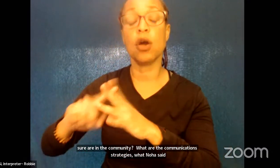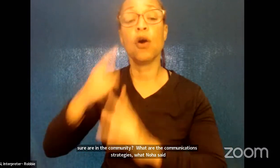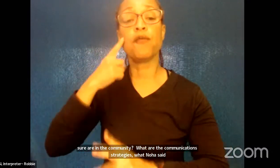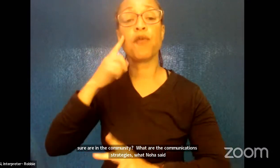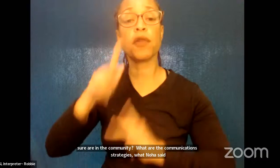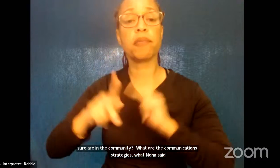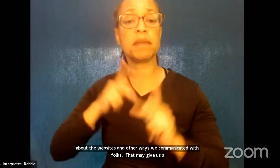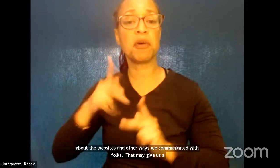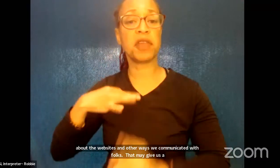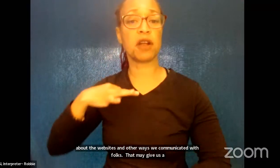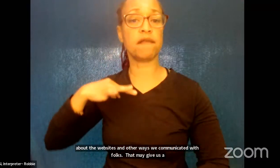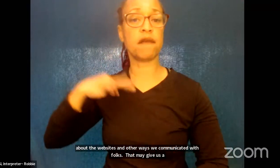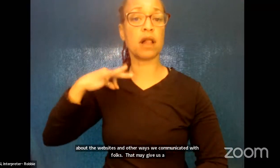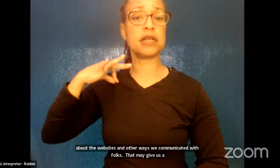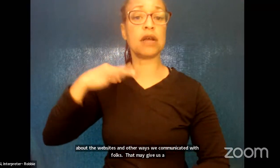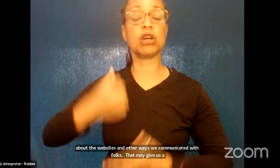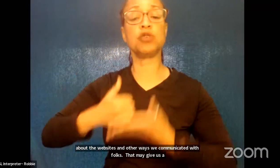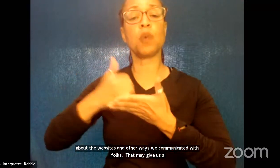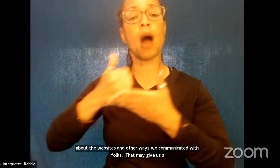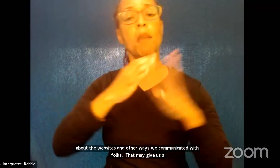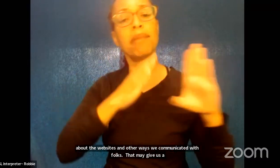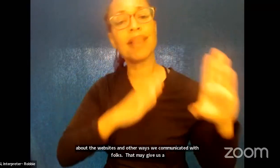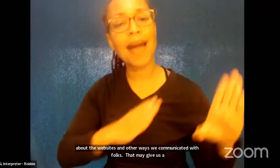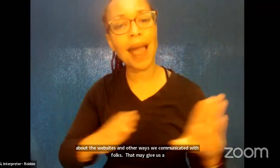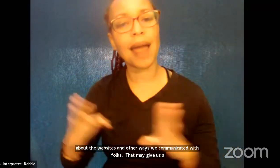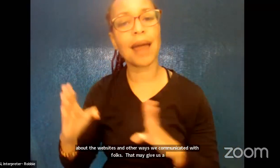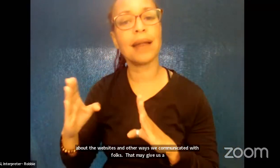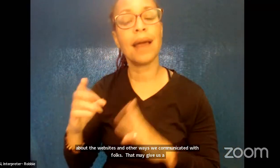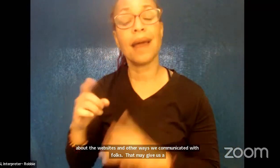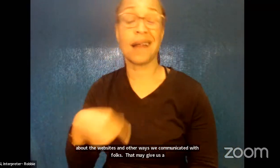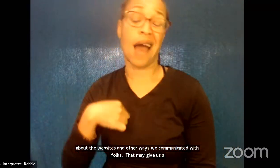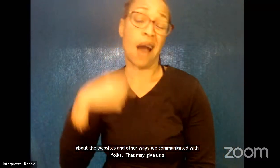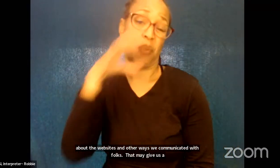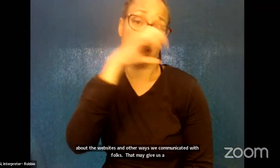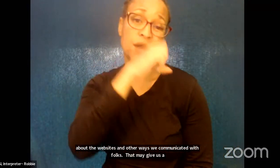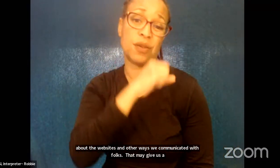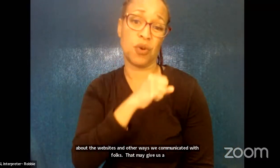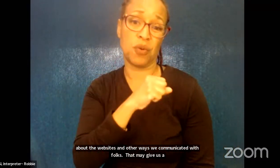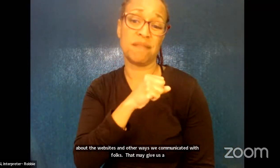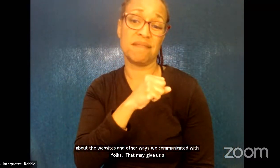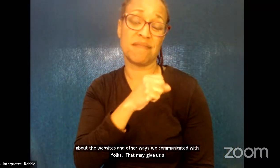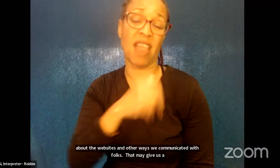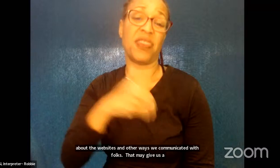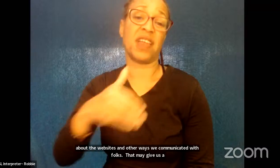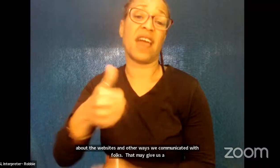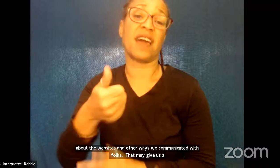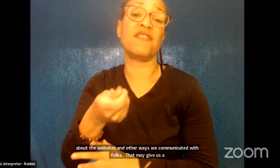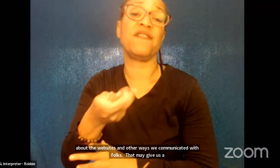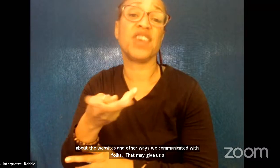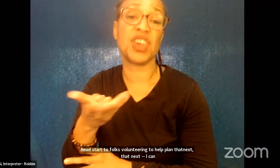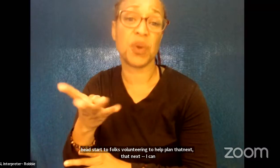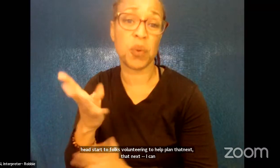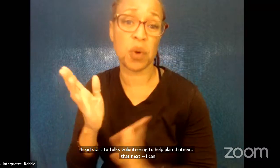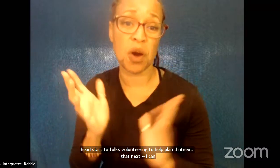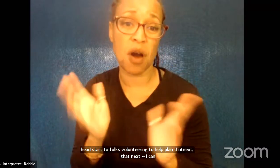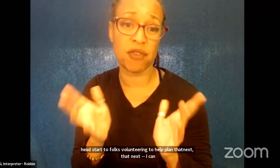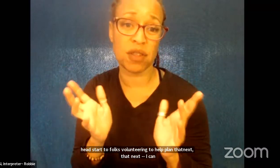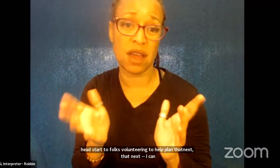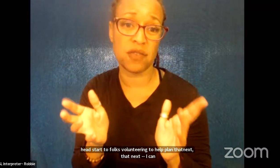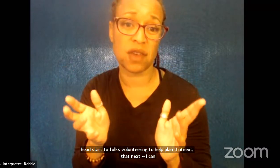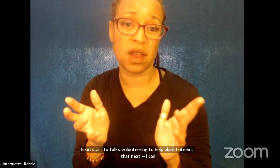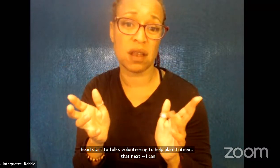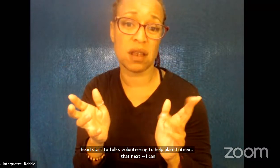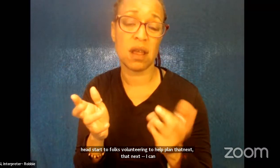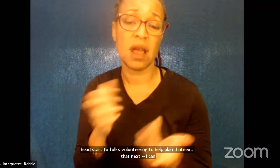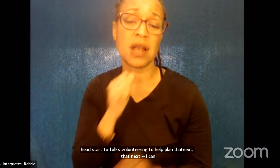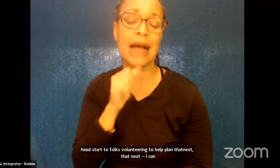to help plan that next, and I would assume it's the next couple of conversations actually, and not just the May meeting.